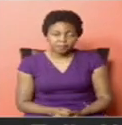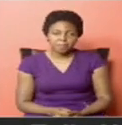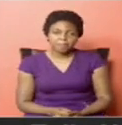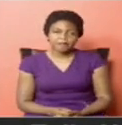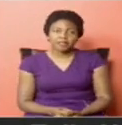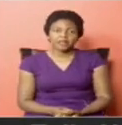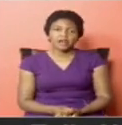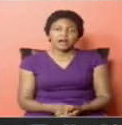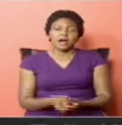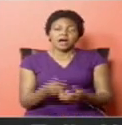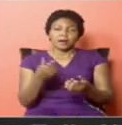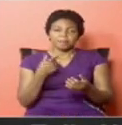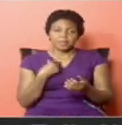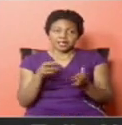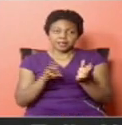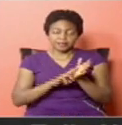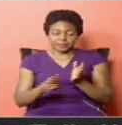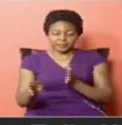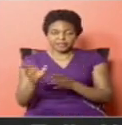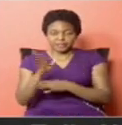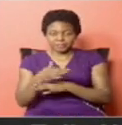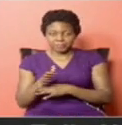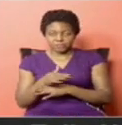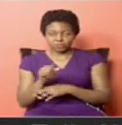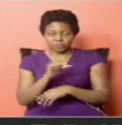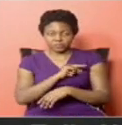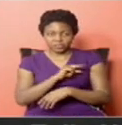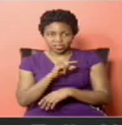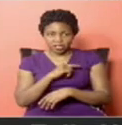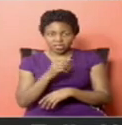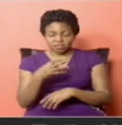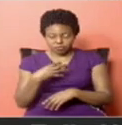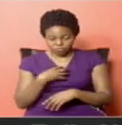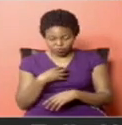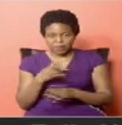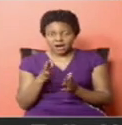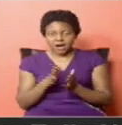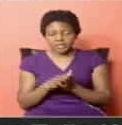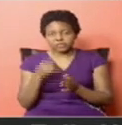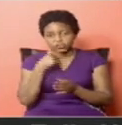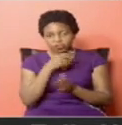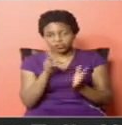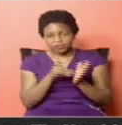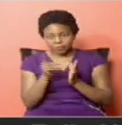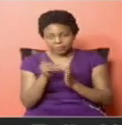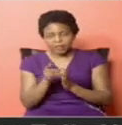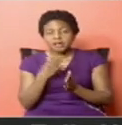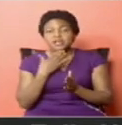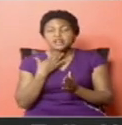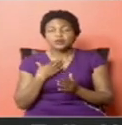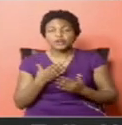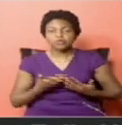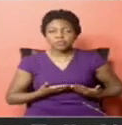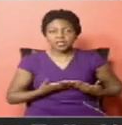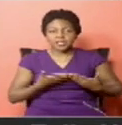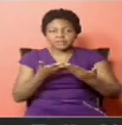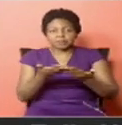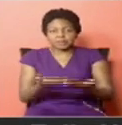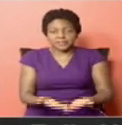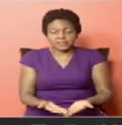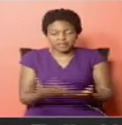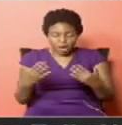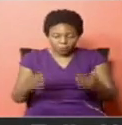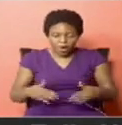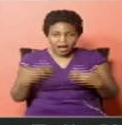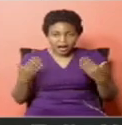On behalf of the Ministry of Gender, and indeed on my own behalf, I would like to express our great